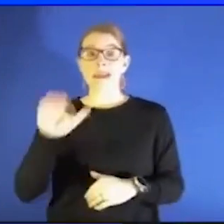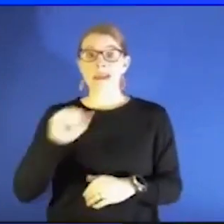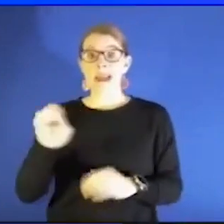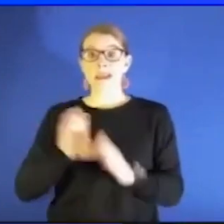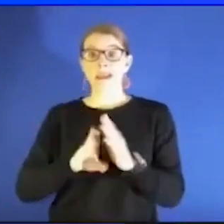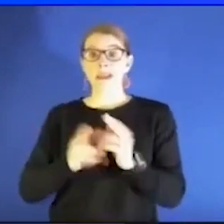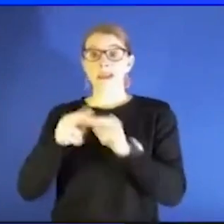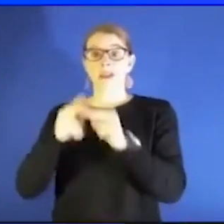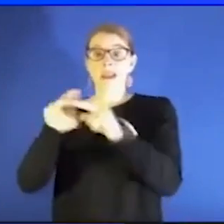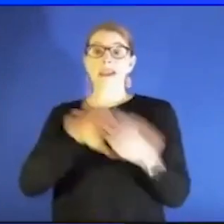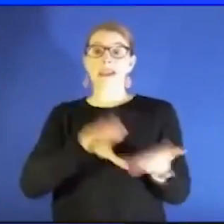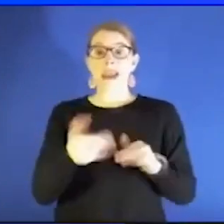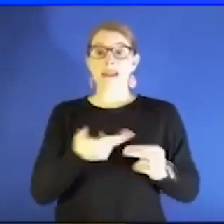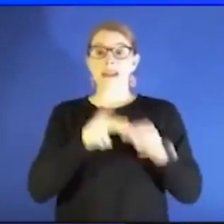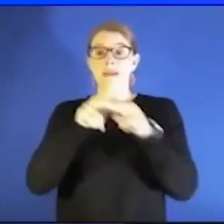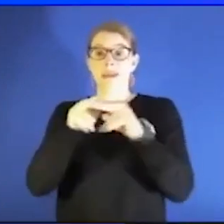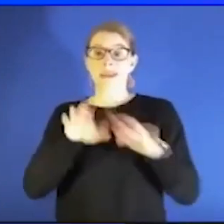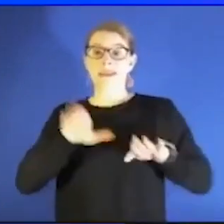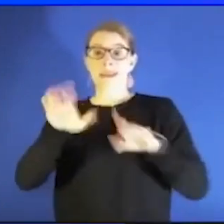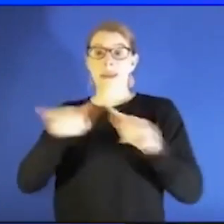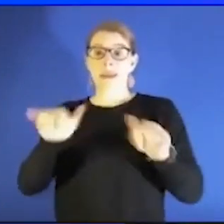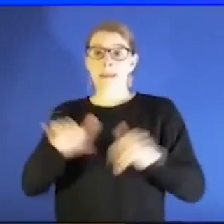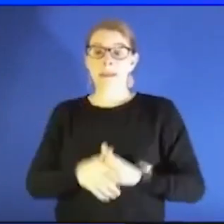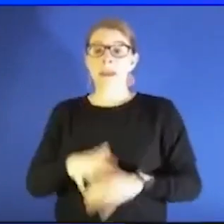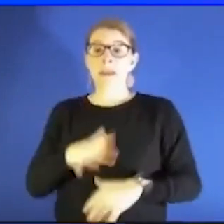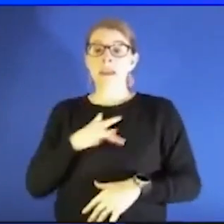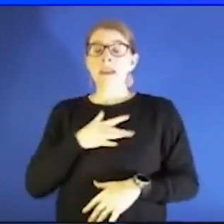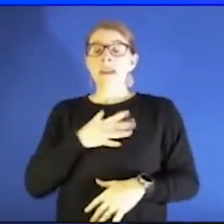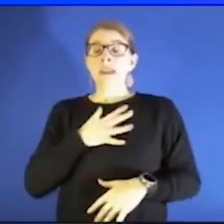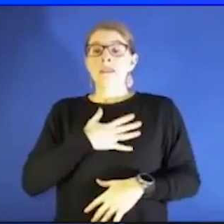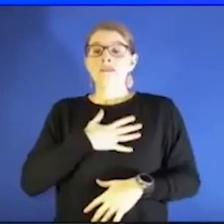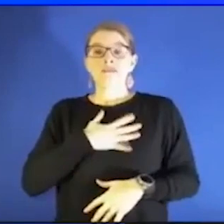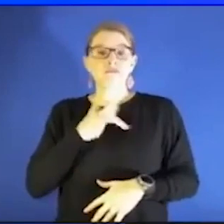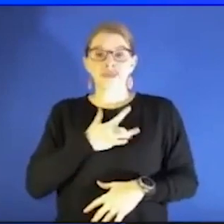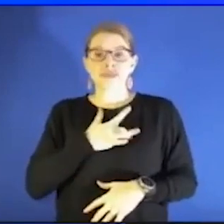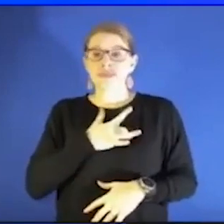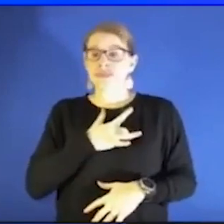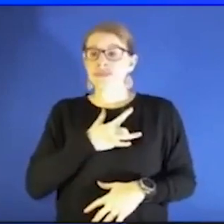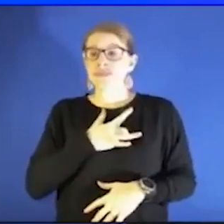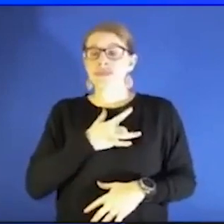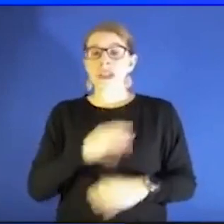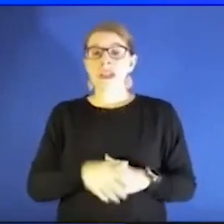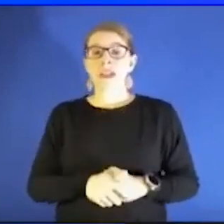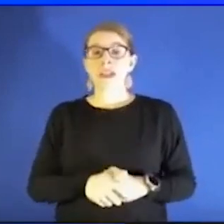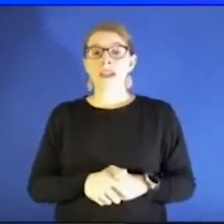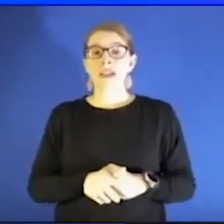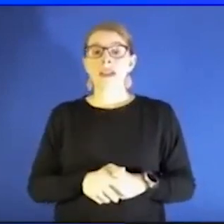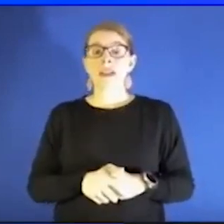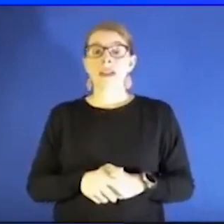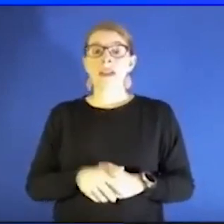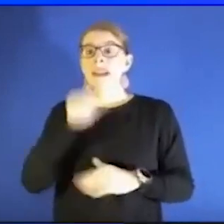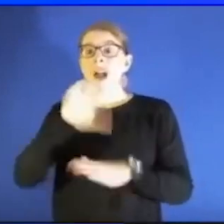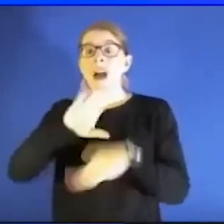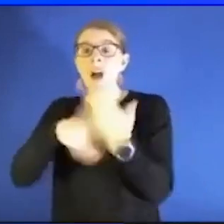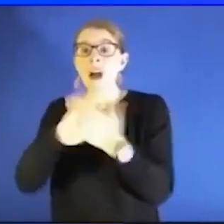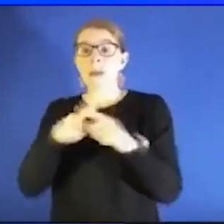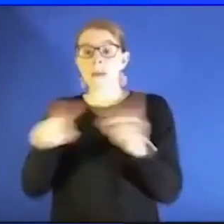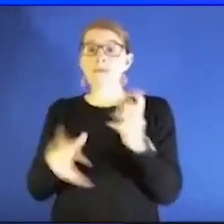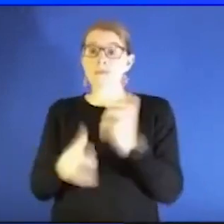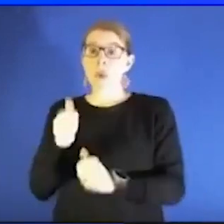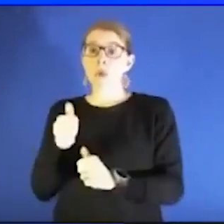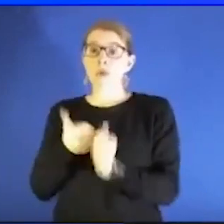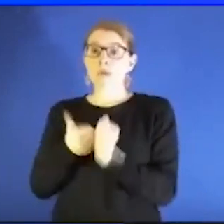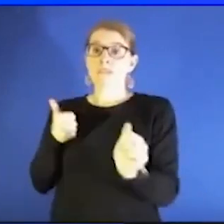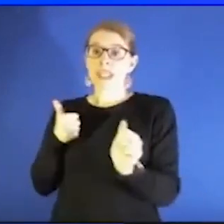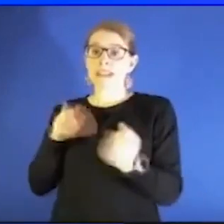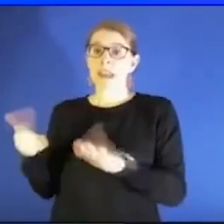of deaths are going to go up, and it's heartbreaking because those largely, not entirely, but largely are preventable.